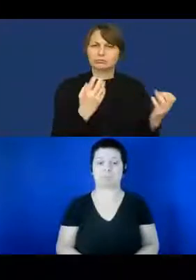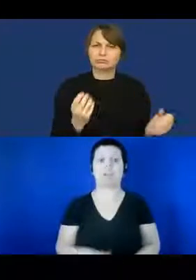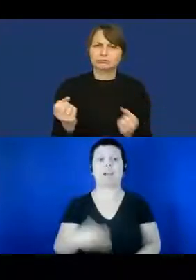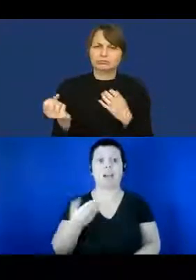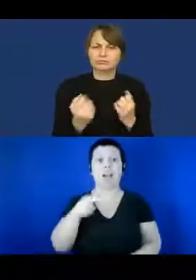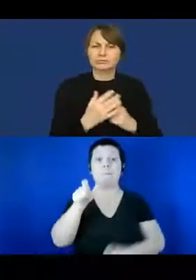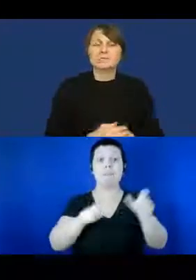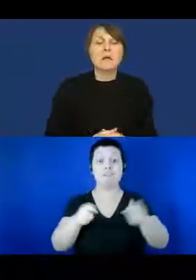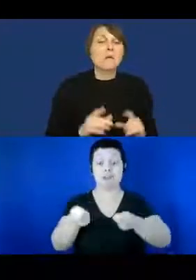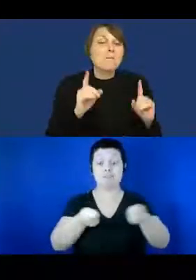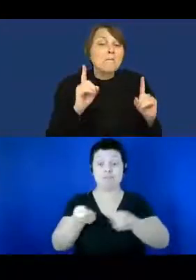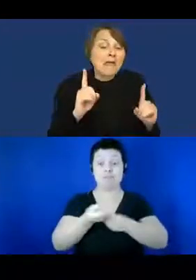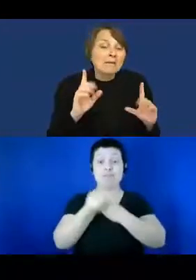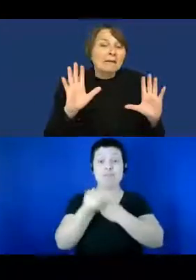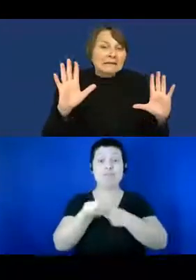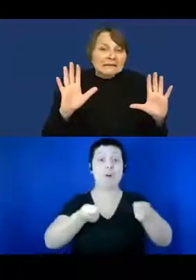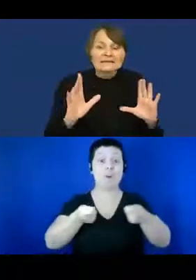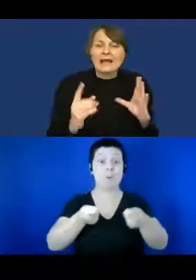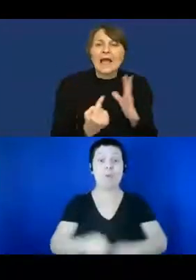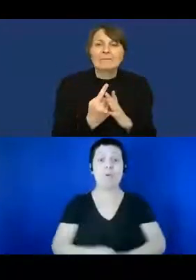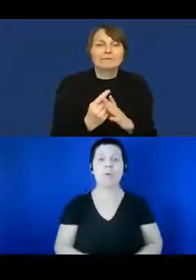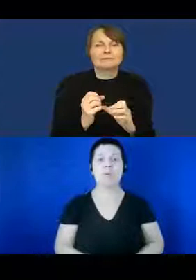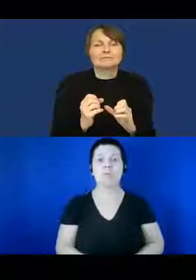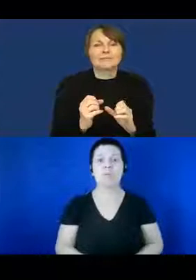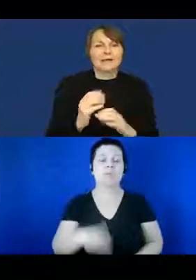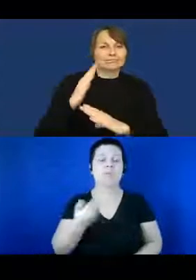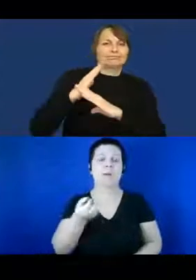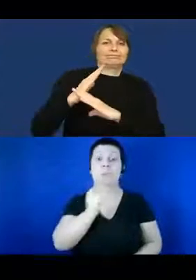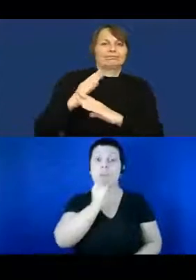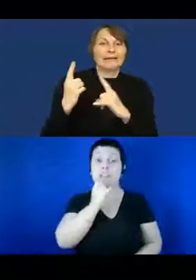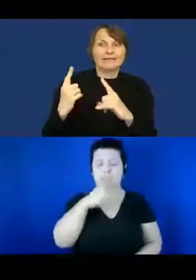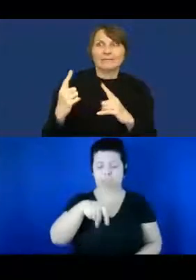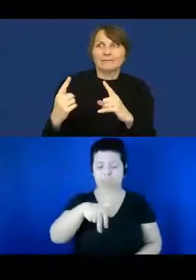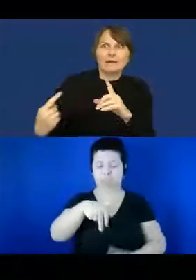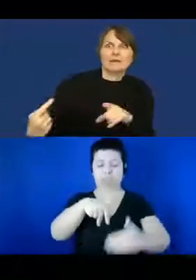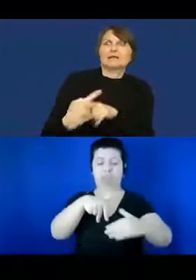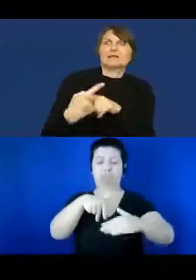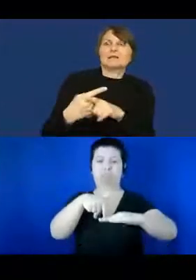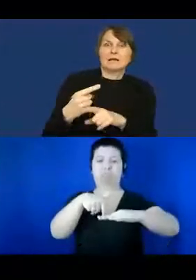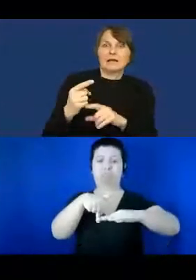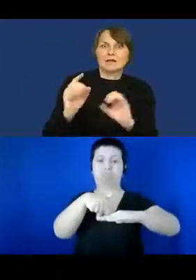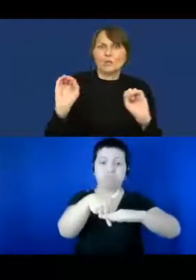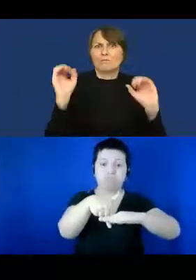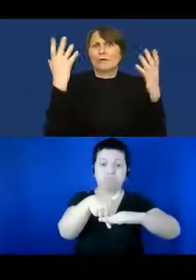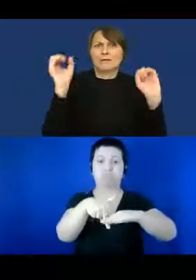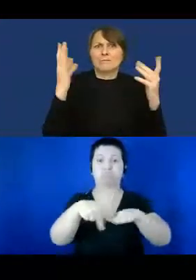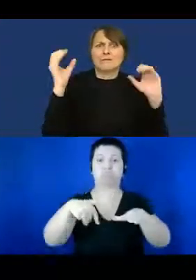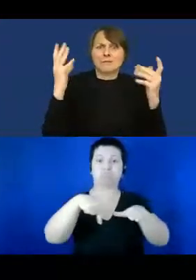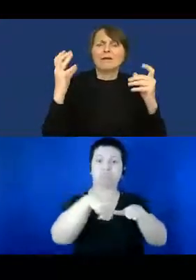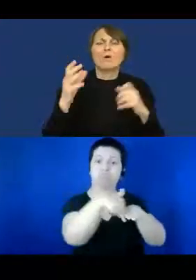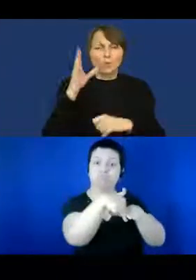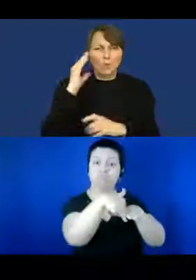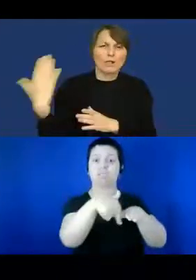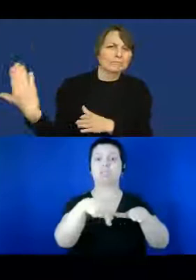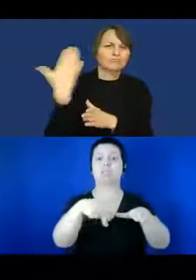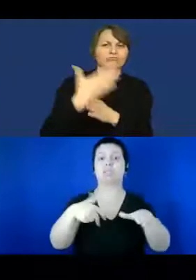to override that, perhaps an alert, for example, if you're about to collide with something, or if something significant appears to be happening in the environment. But